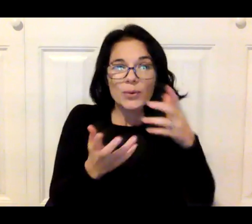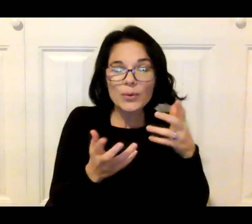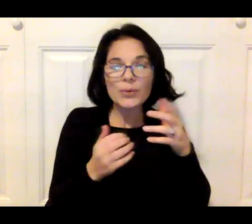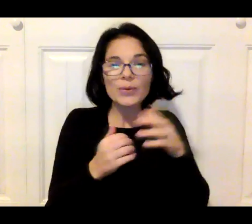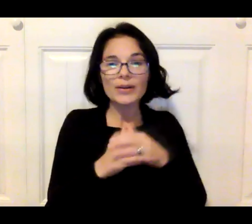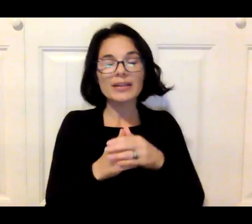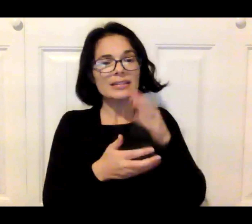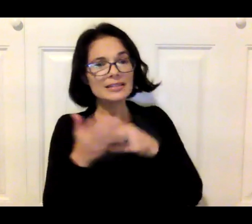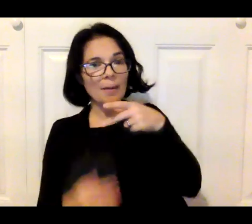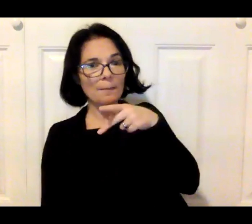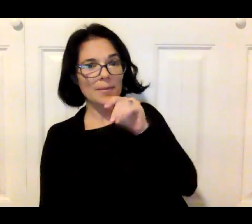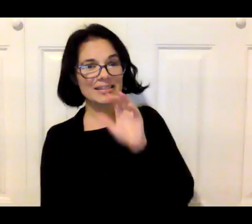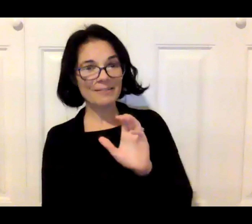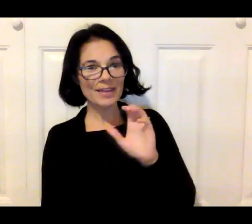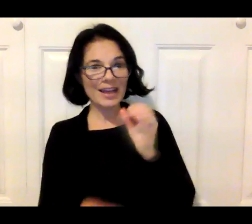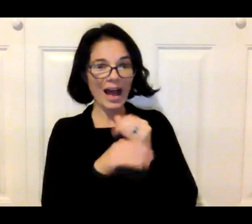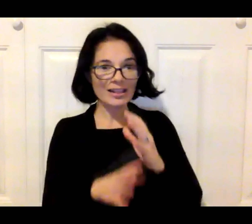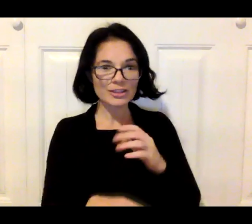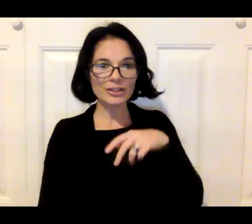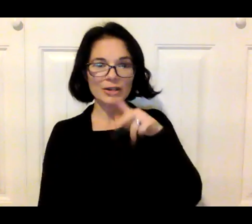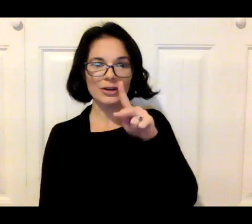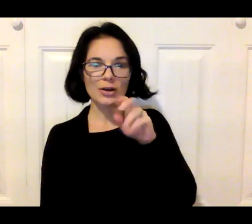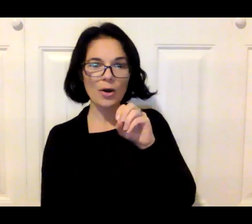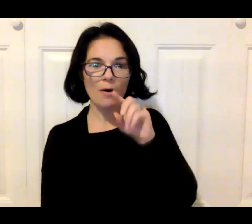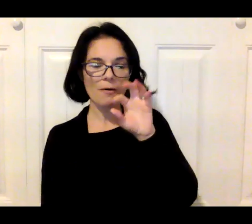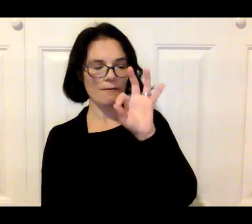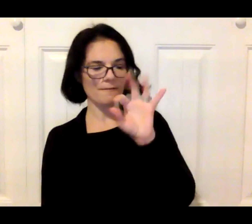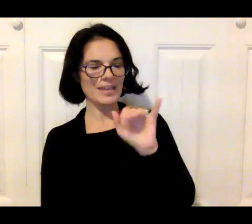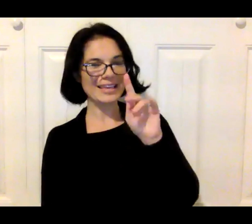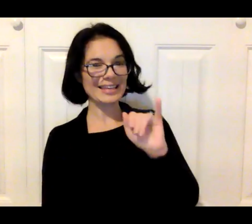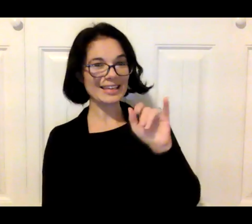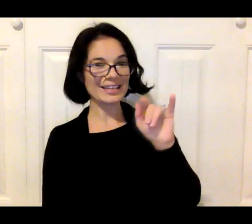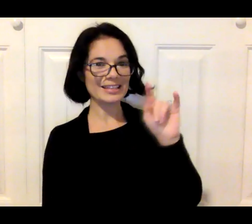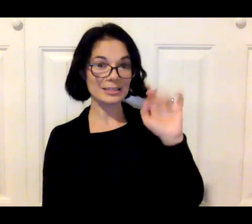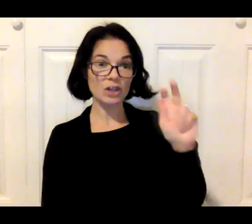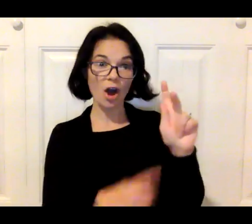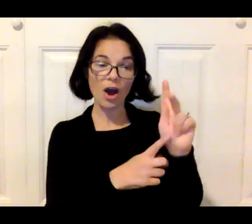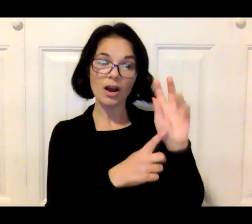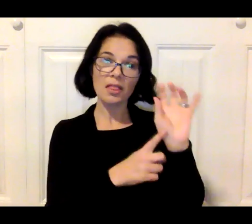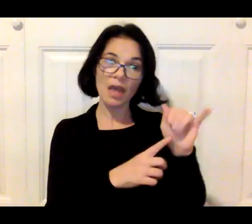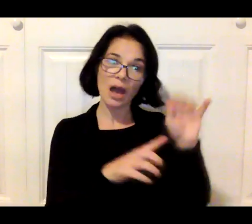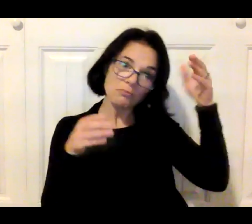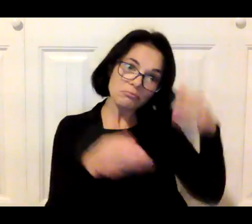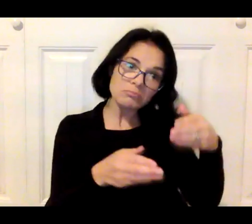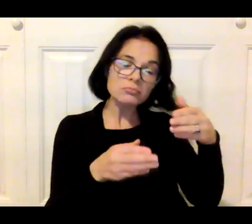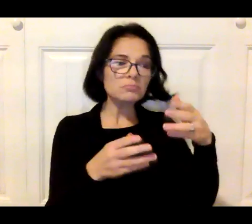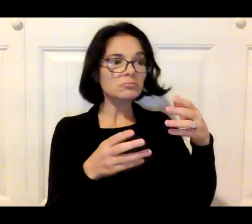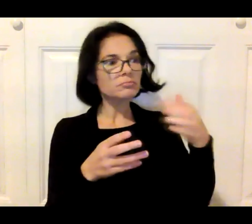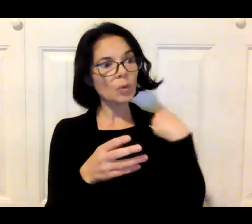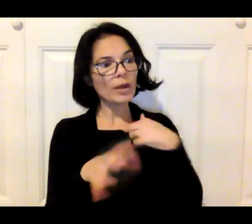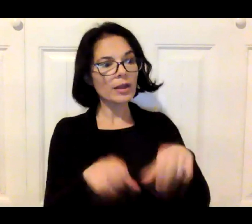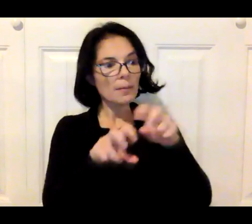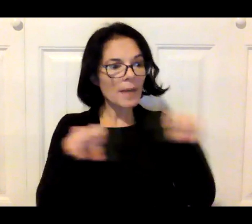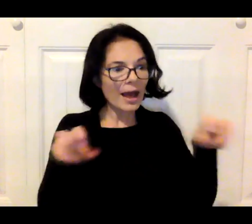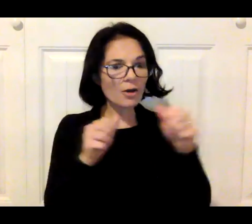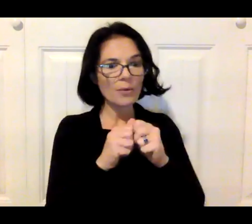had Goviki Talk, which is a discussion around COVID-19, and we've had a panel of Pacific Islander doctors. We had a panel of